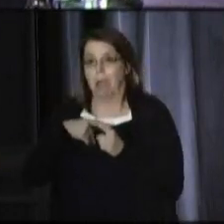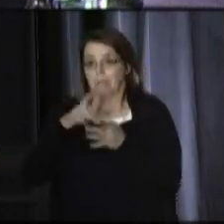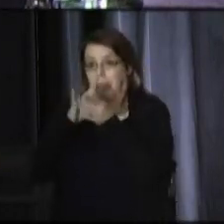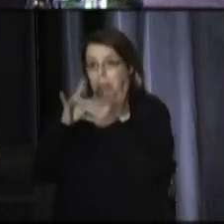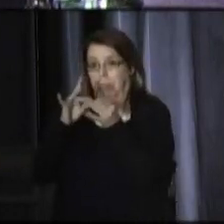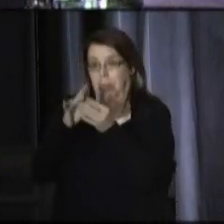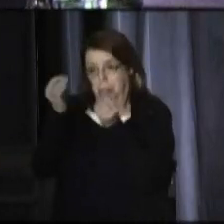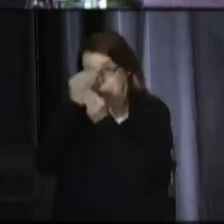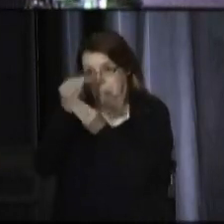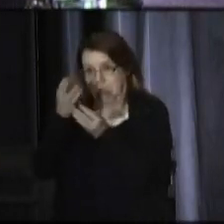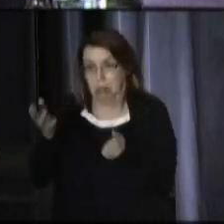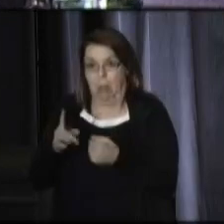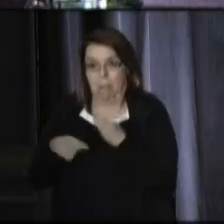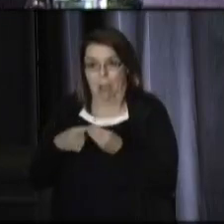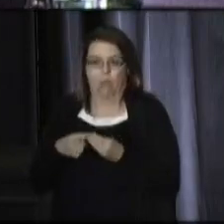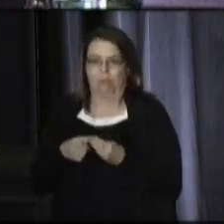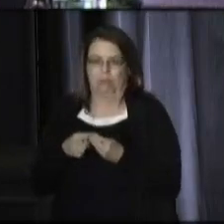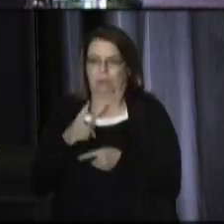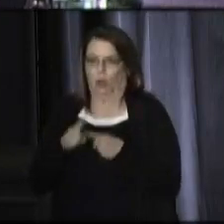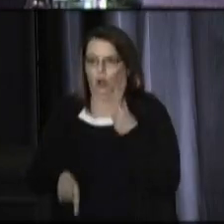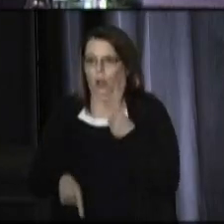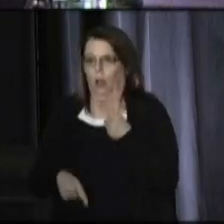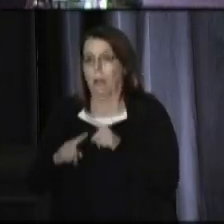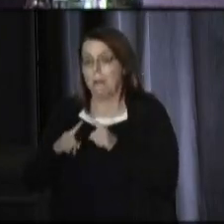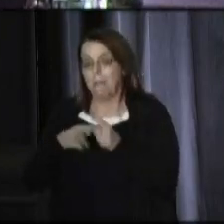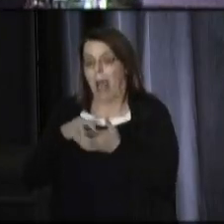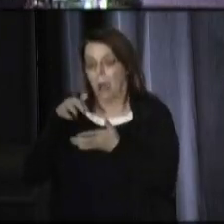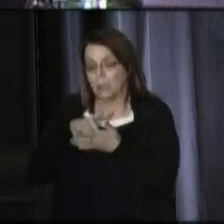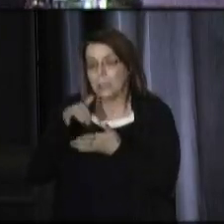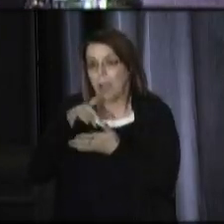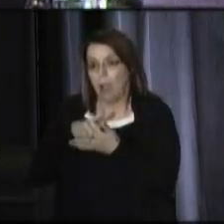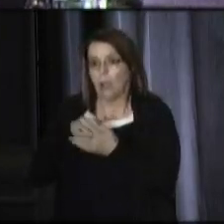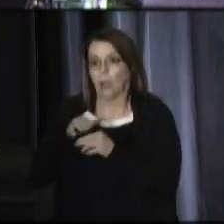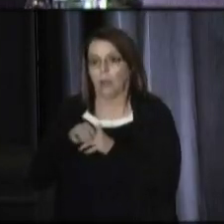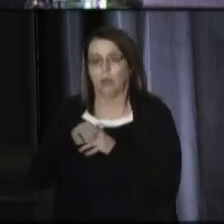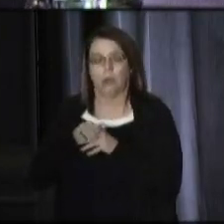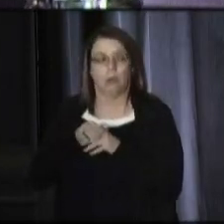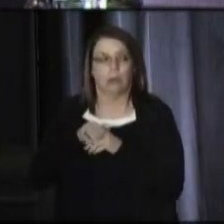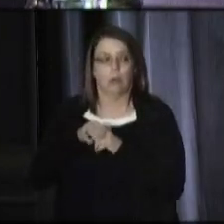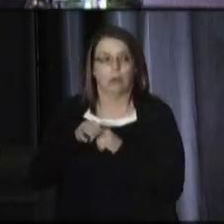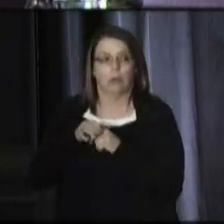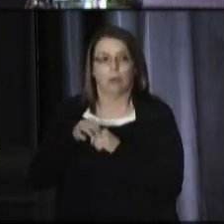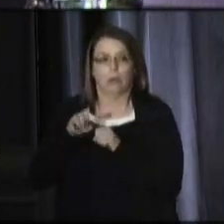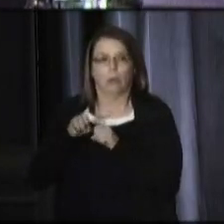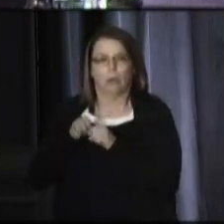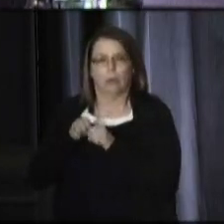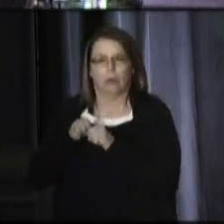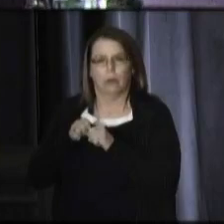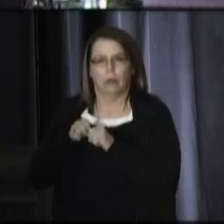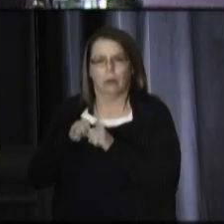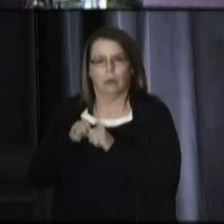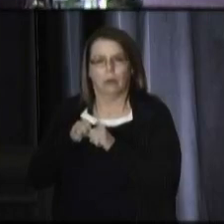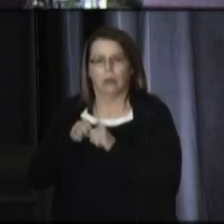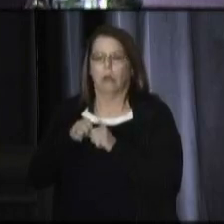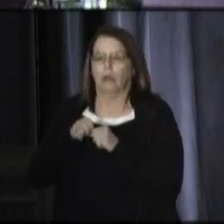it dungao. You know, you kneel at the casket and you improvise this